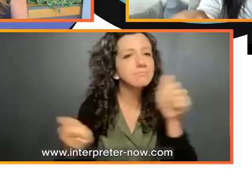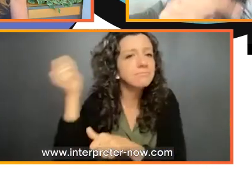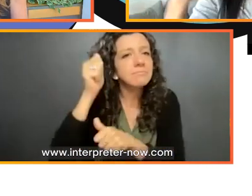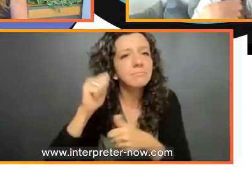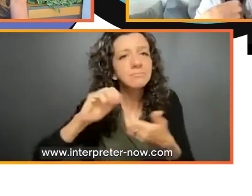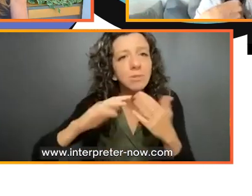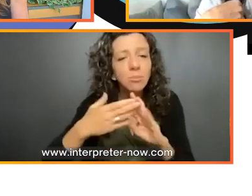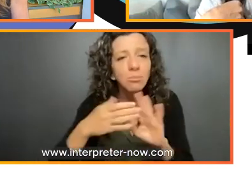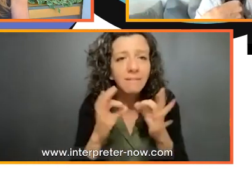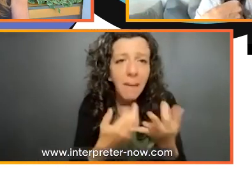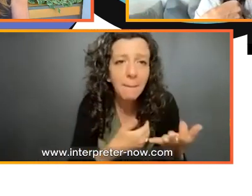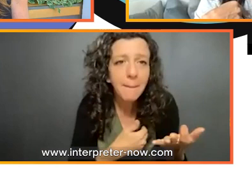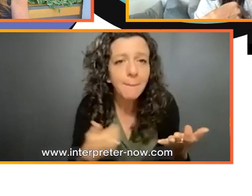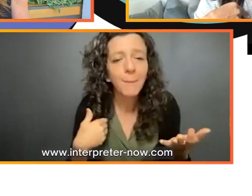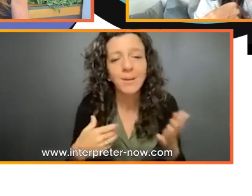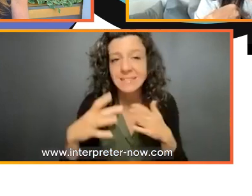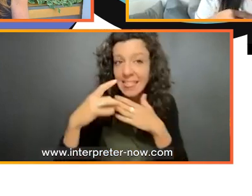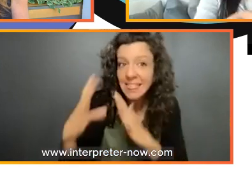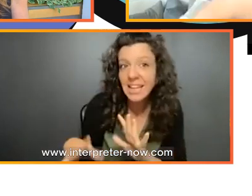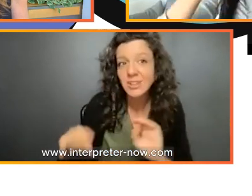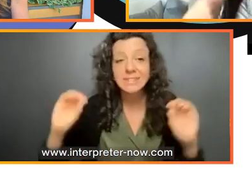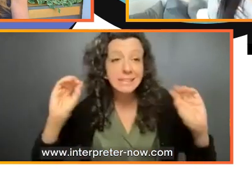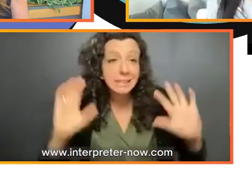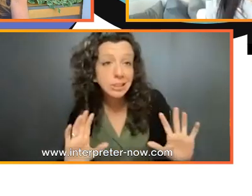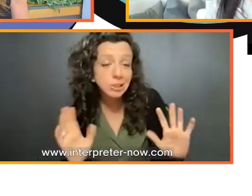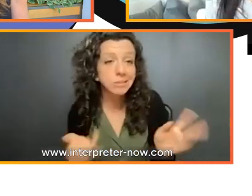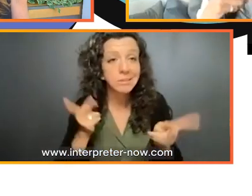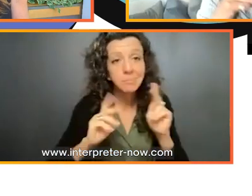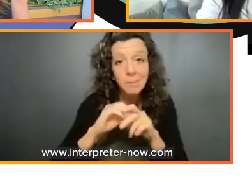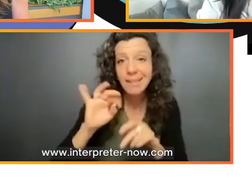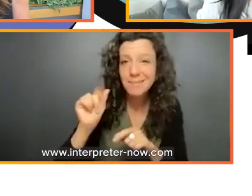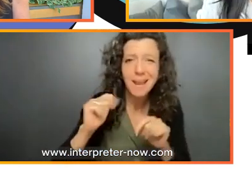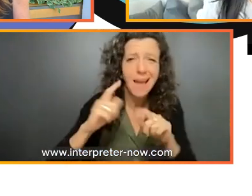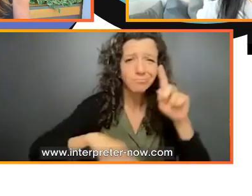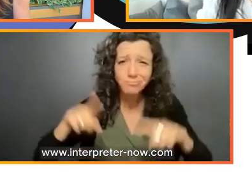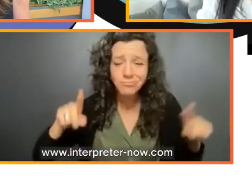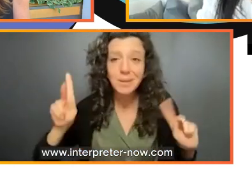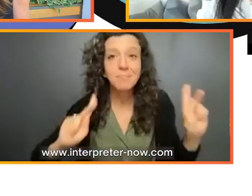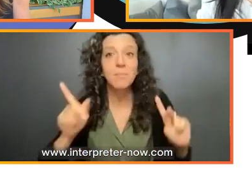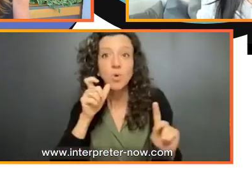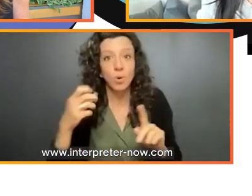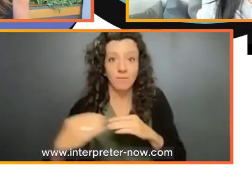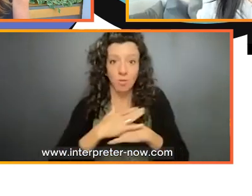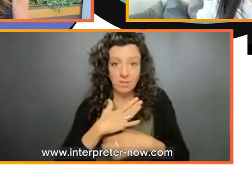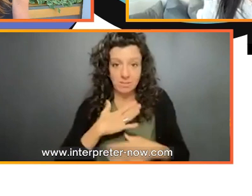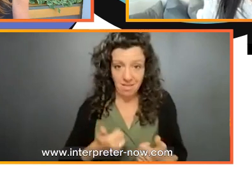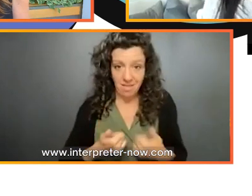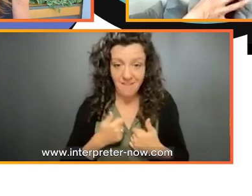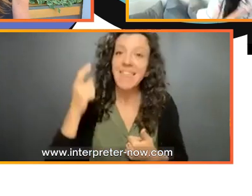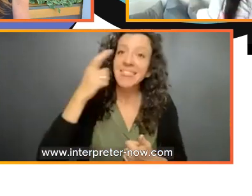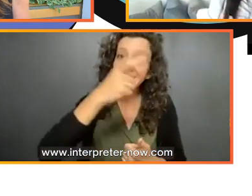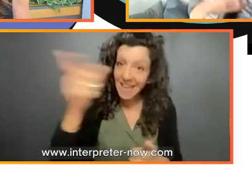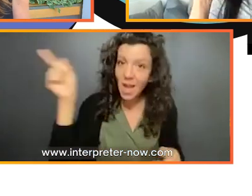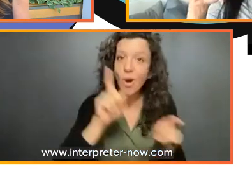taught them that something is wrong with people who have attributes like me. And they peddled that to me. And of course, it was reinforced. But now that I can see